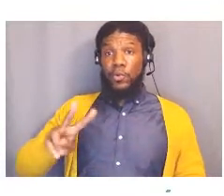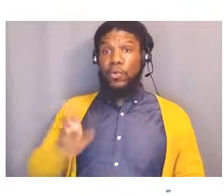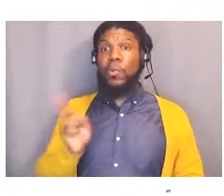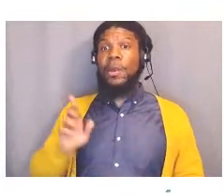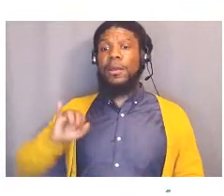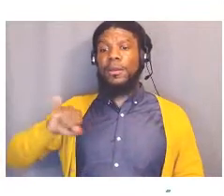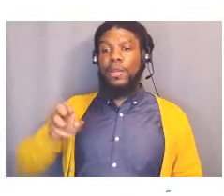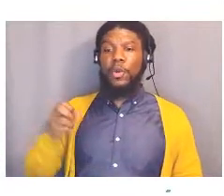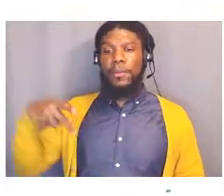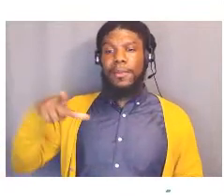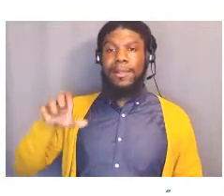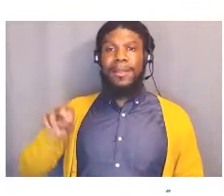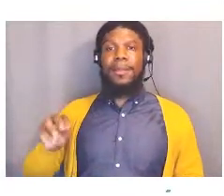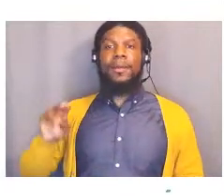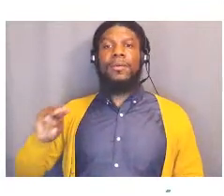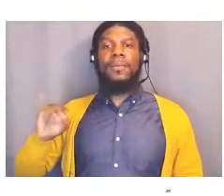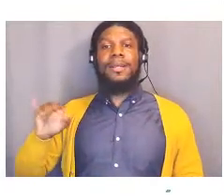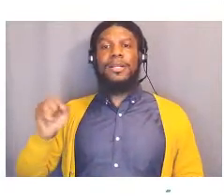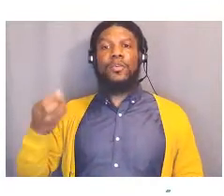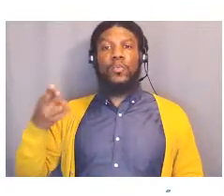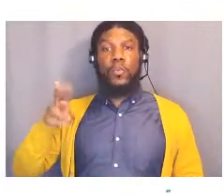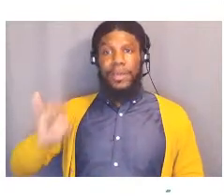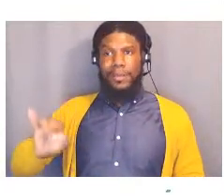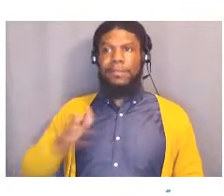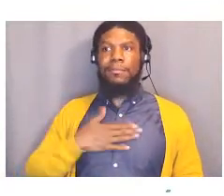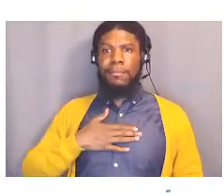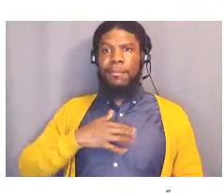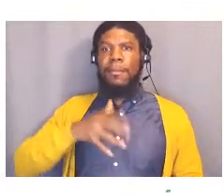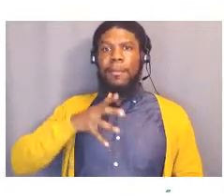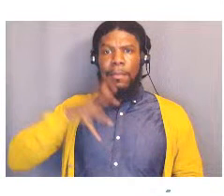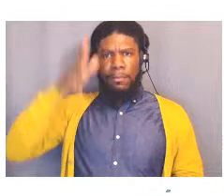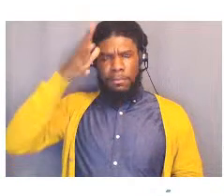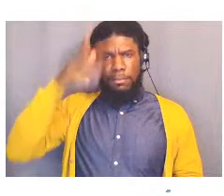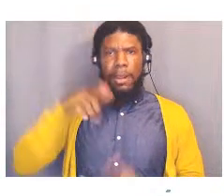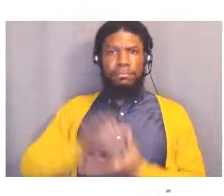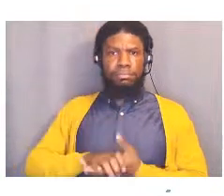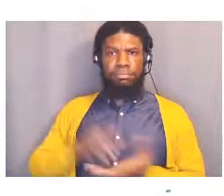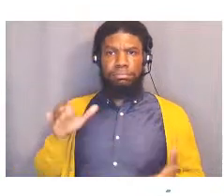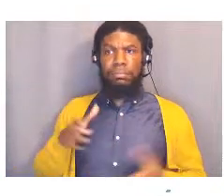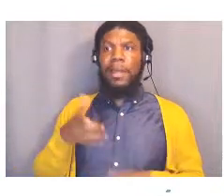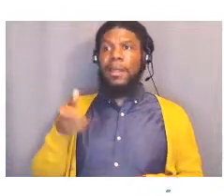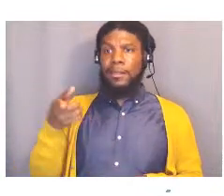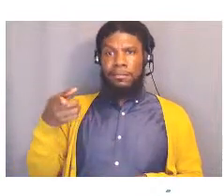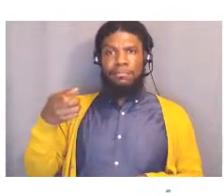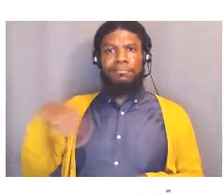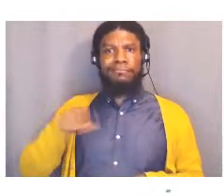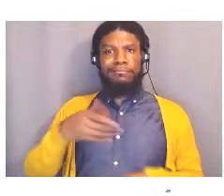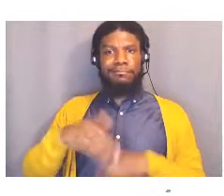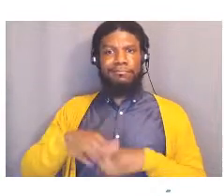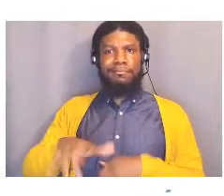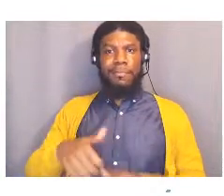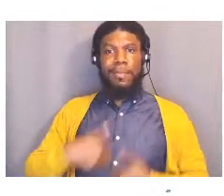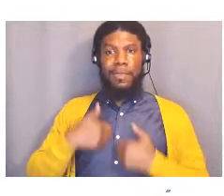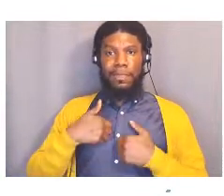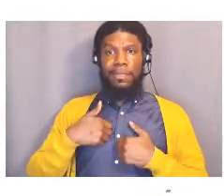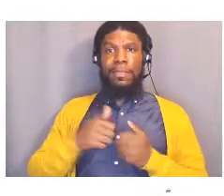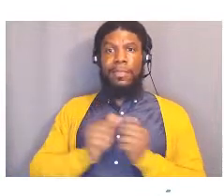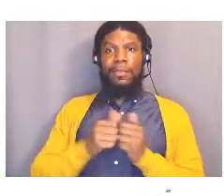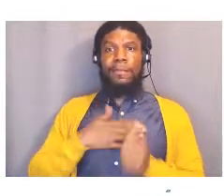Missouri. My parents divorced, and I was sent to live with my grandmother in the